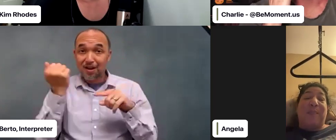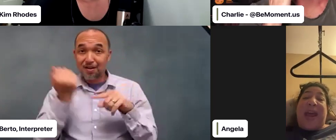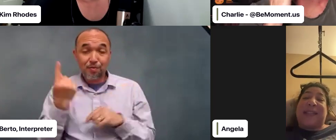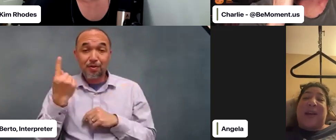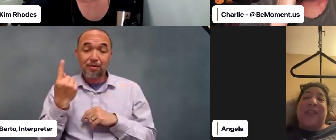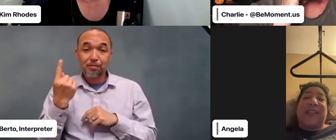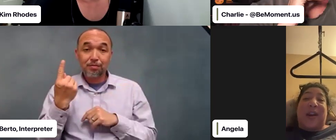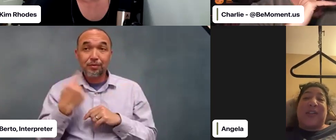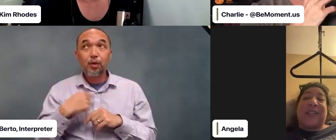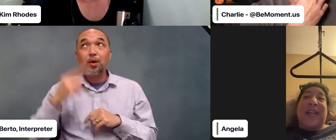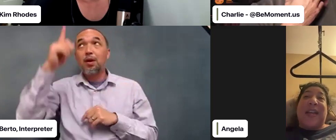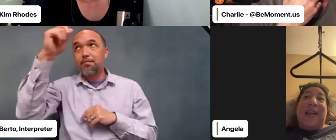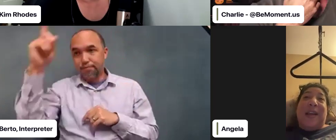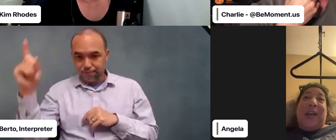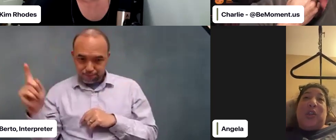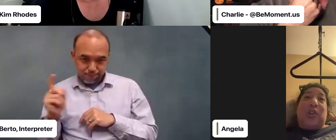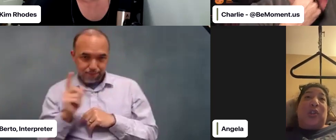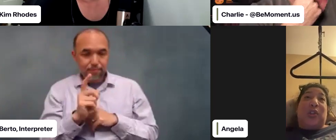come back down the stairs,